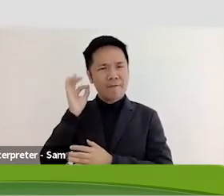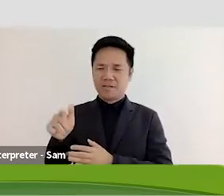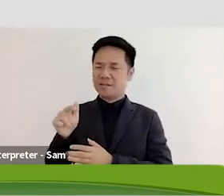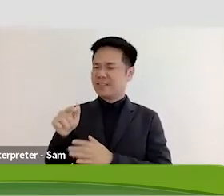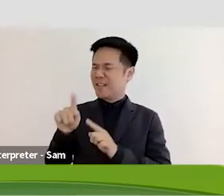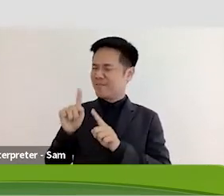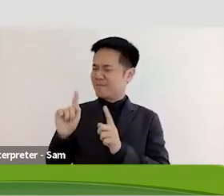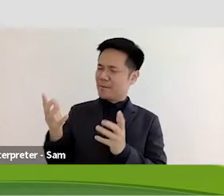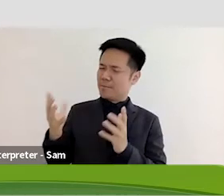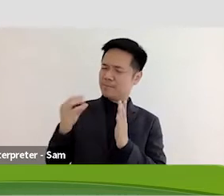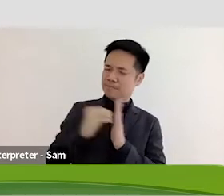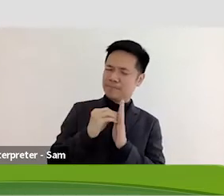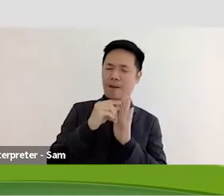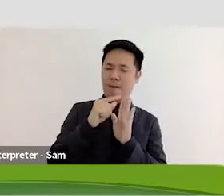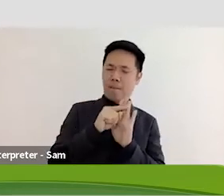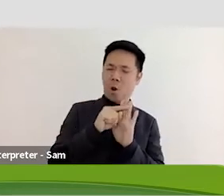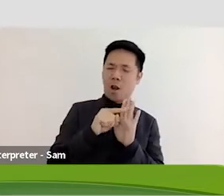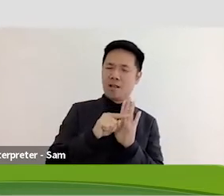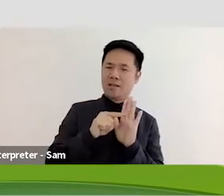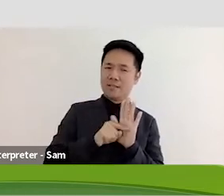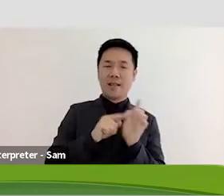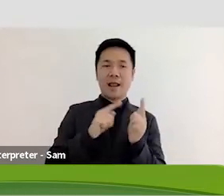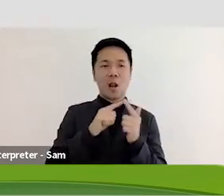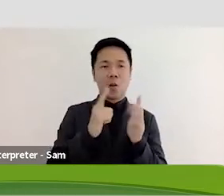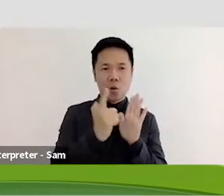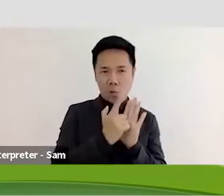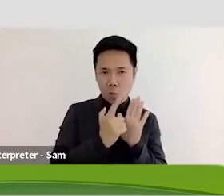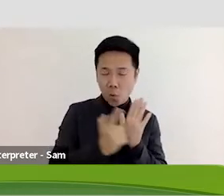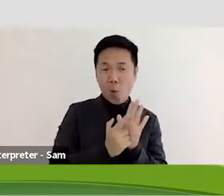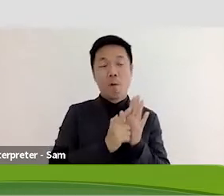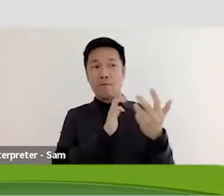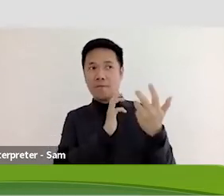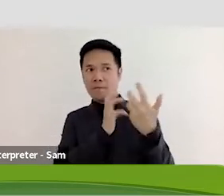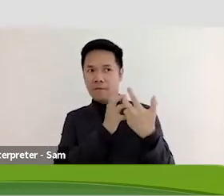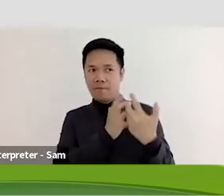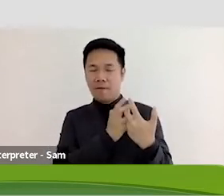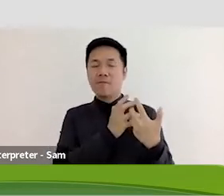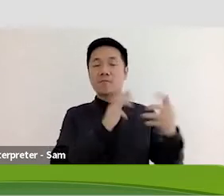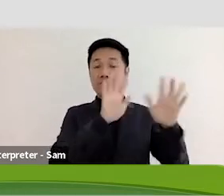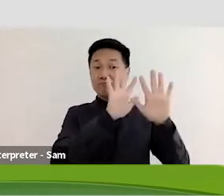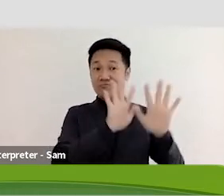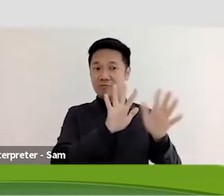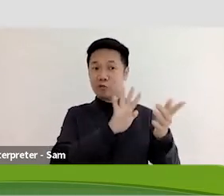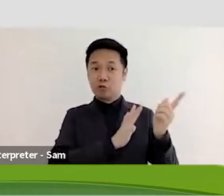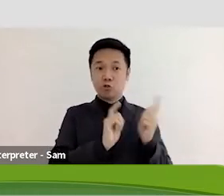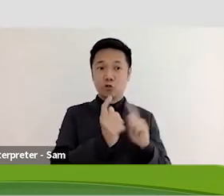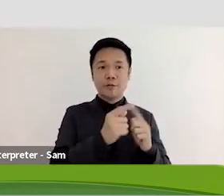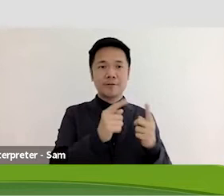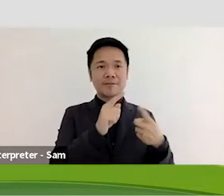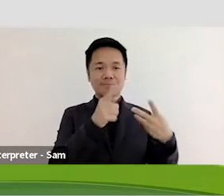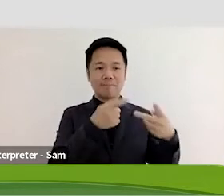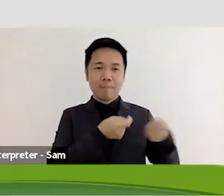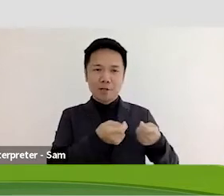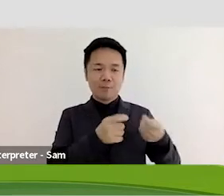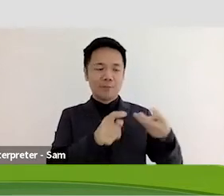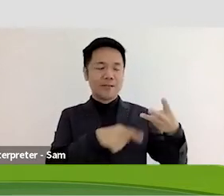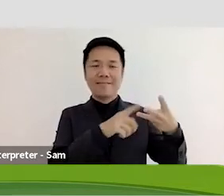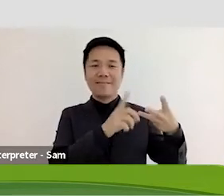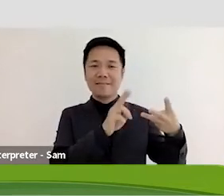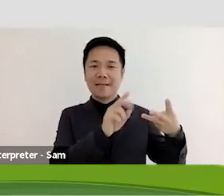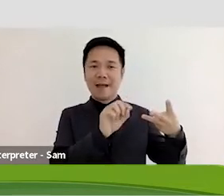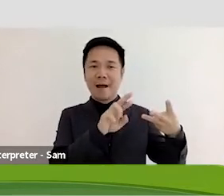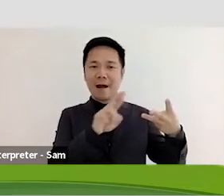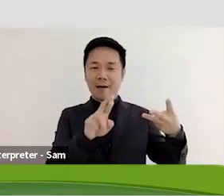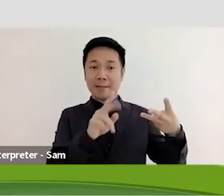policies, laws, and regulations on climate change, environment, and disaster risk reduction with international and regional frameworks,